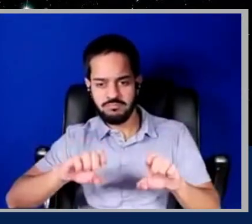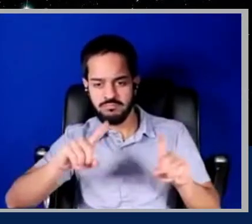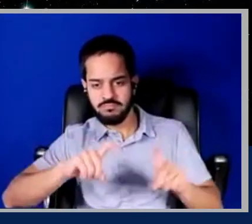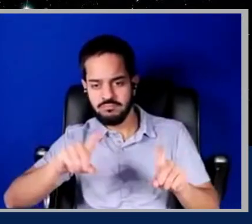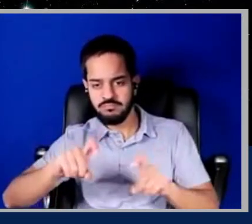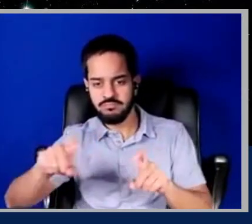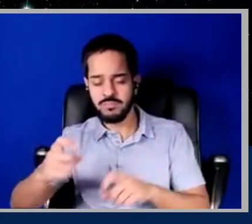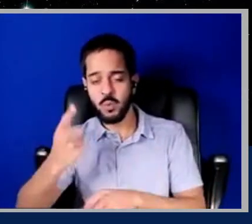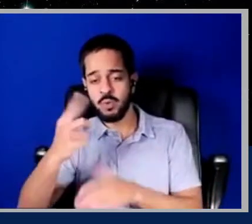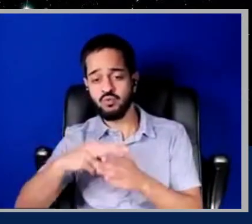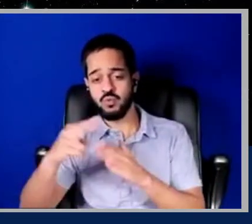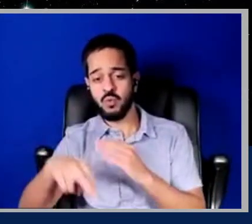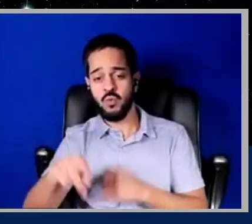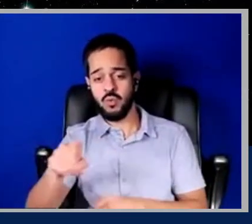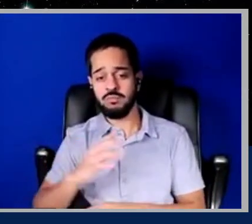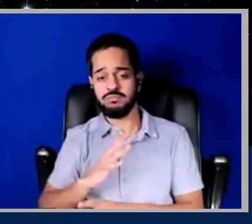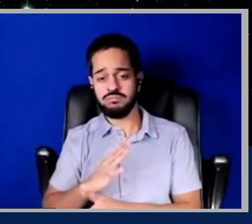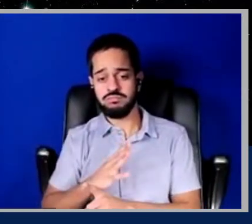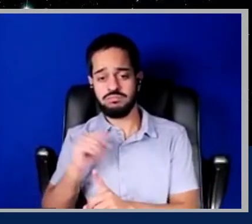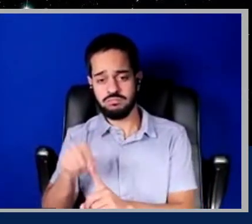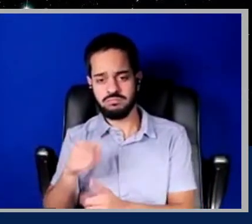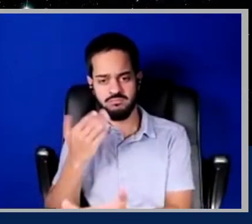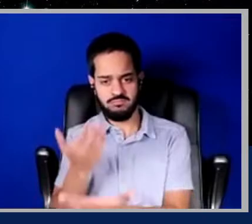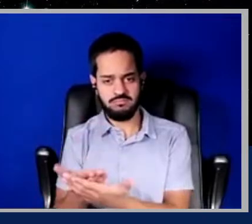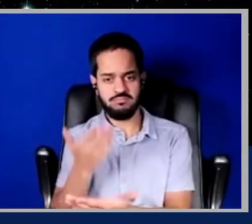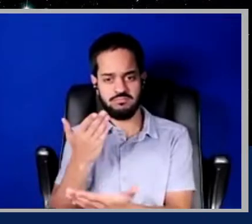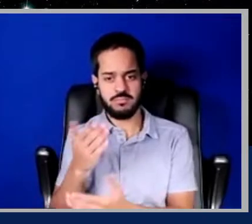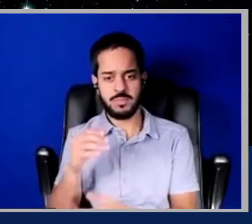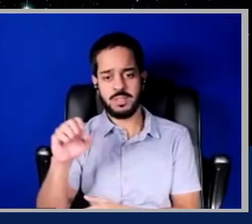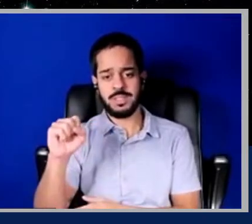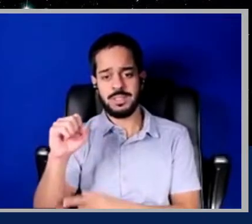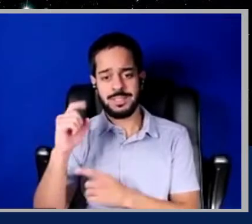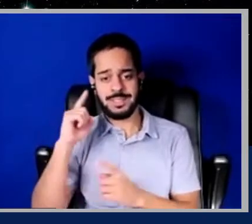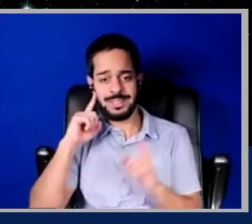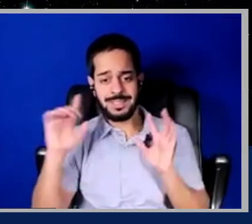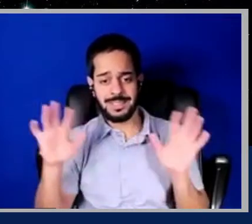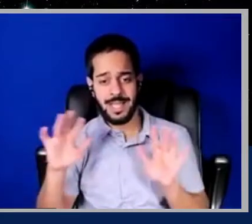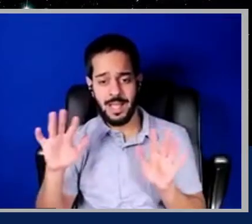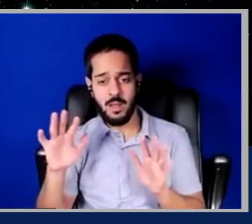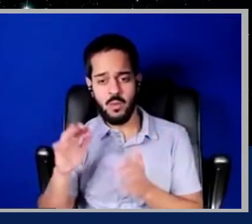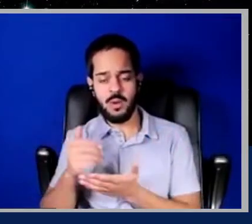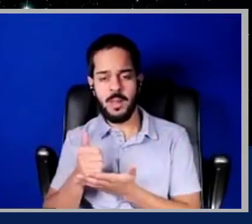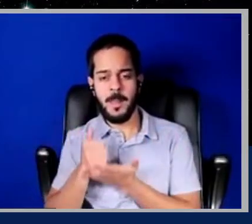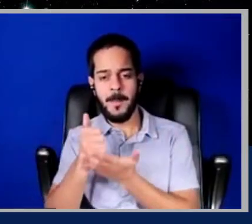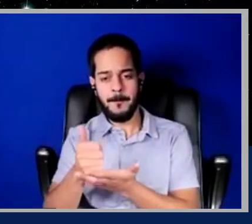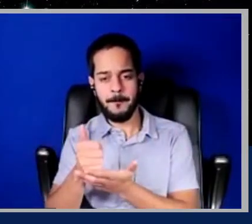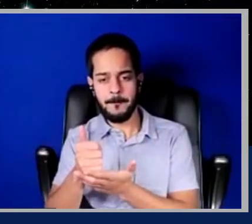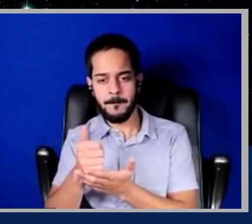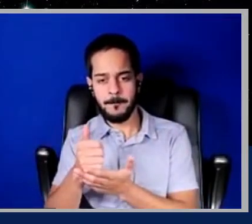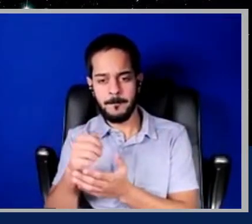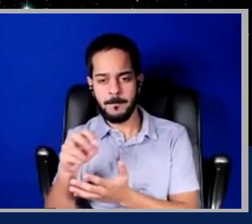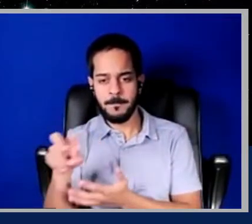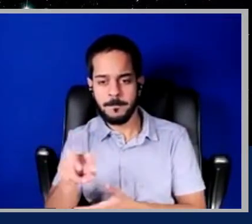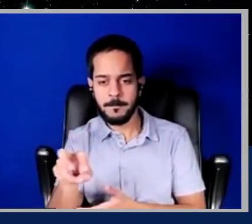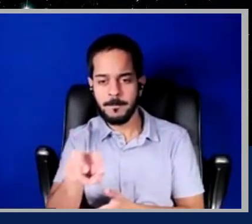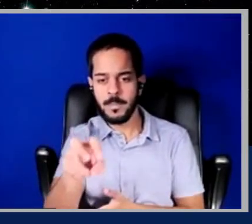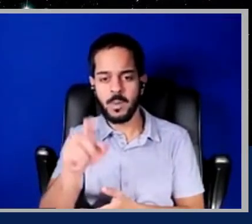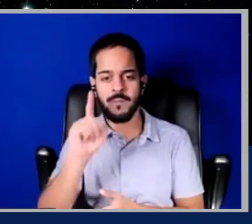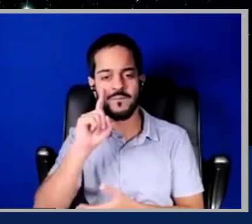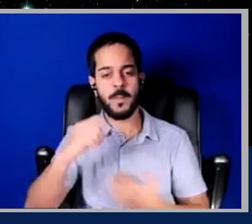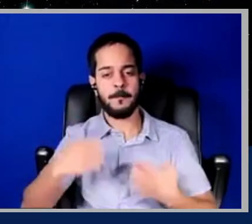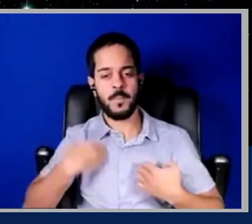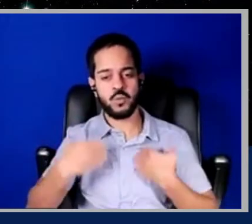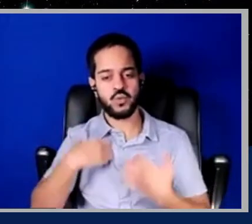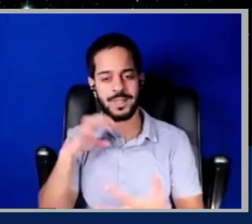study was the fact that the sound offered a path to an emotional connection